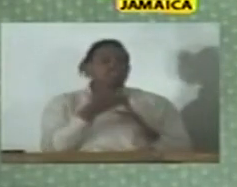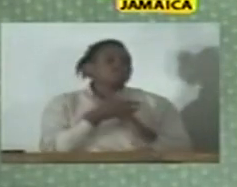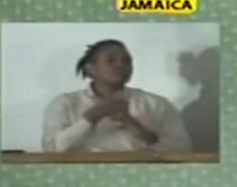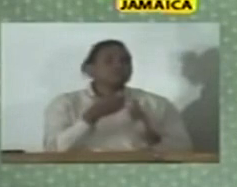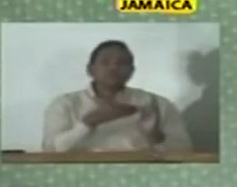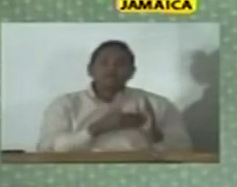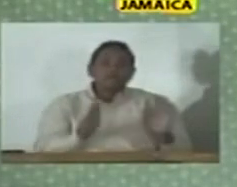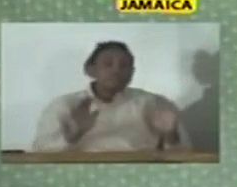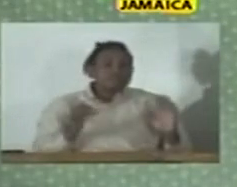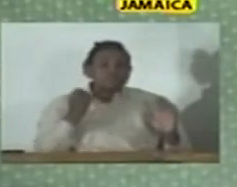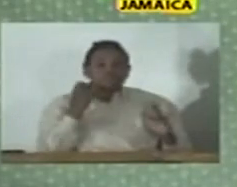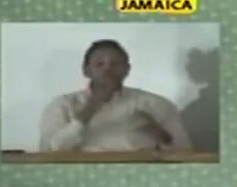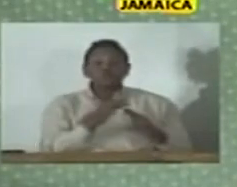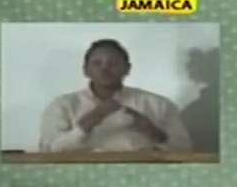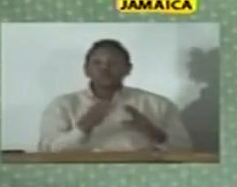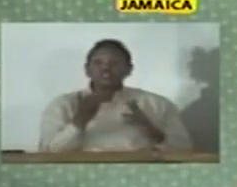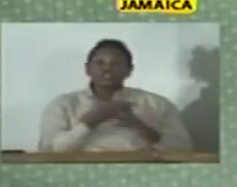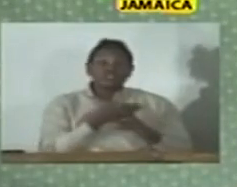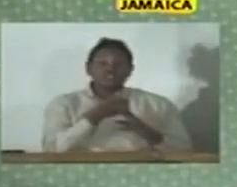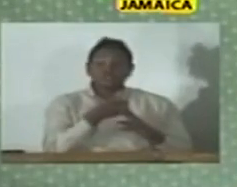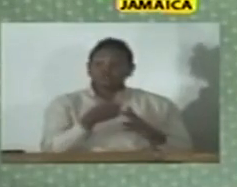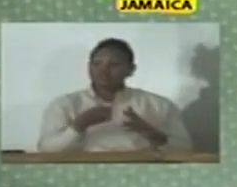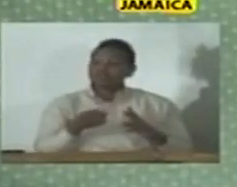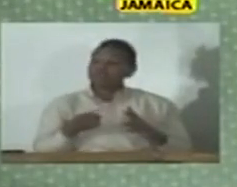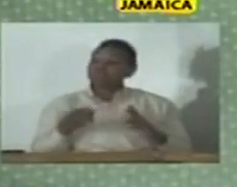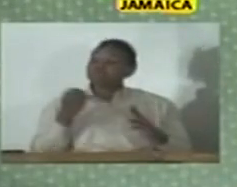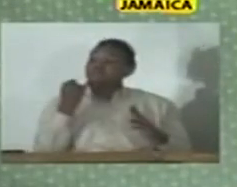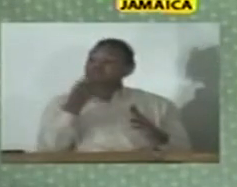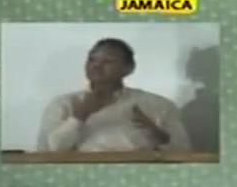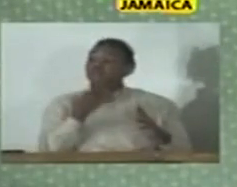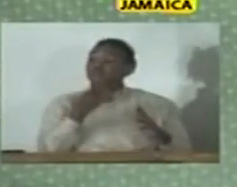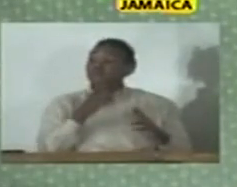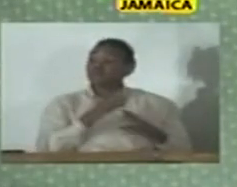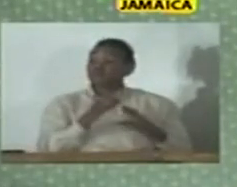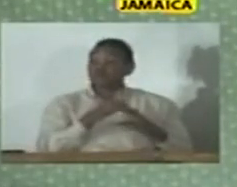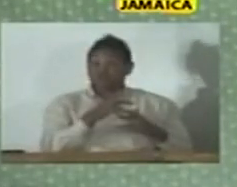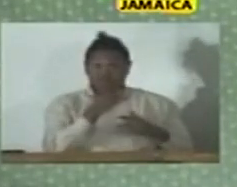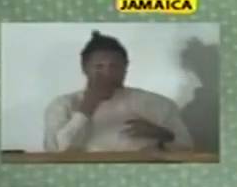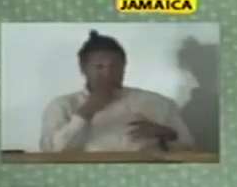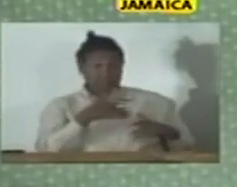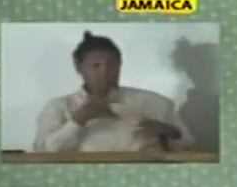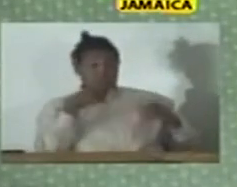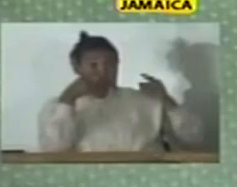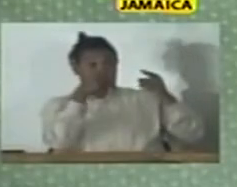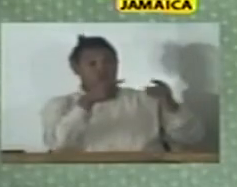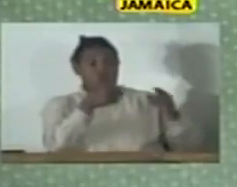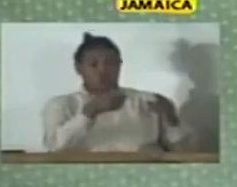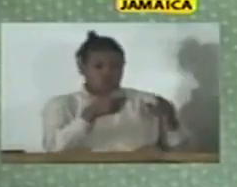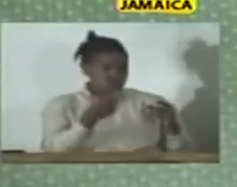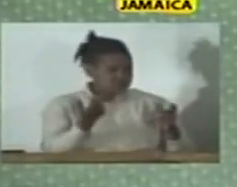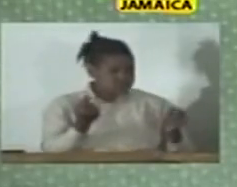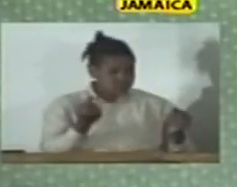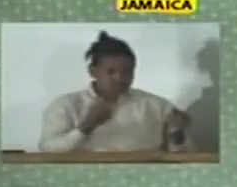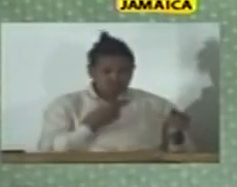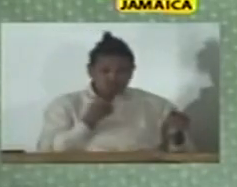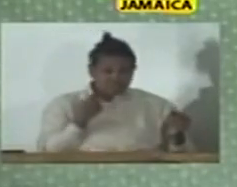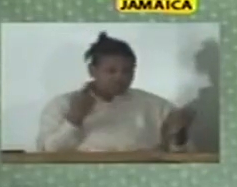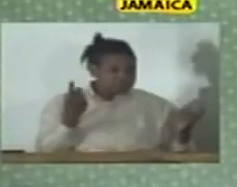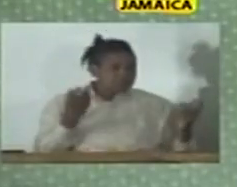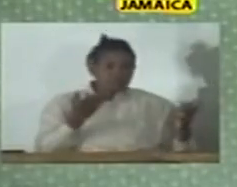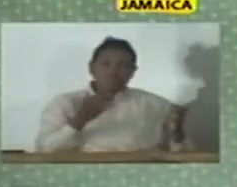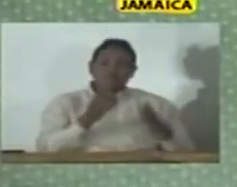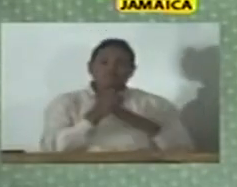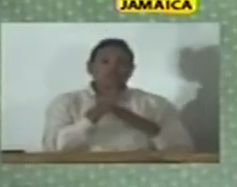again. If you choose to interrupt, if you choose to interpret that as a threat or as guidance from the chair,